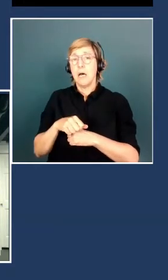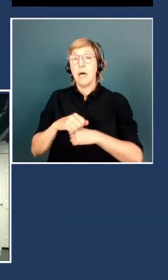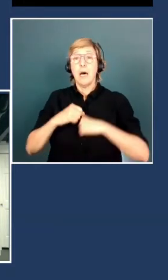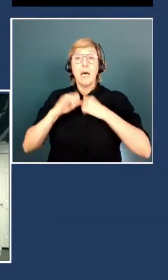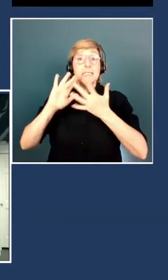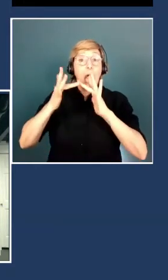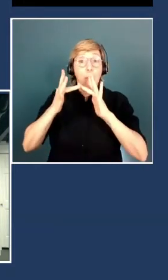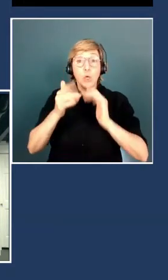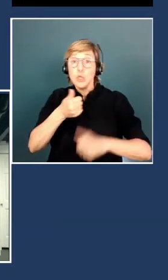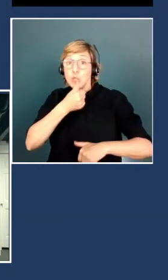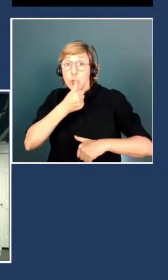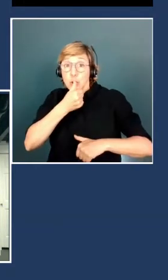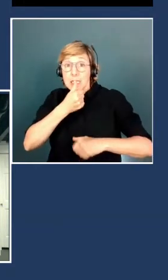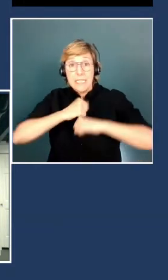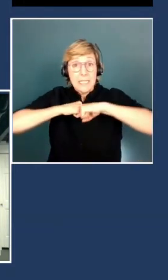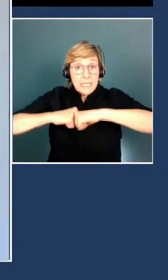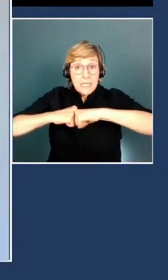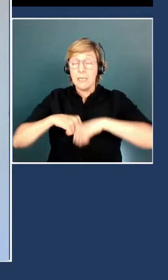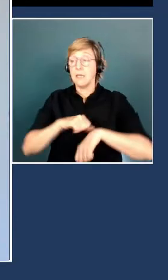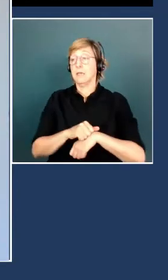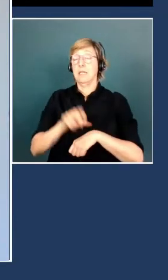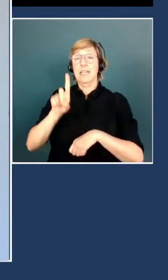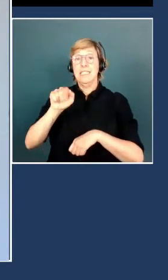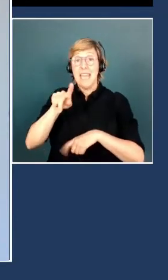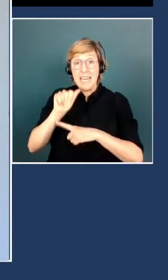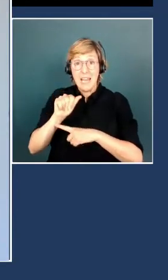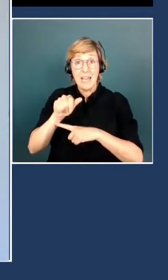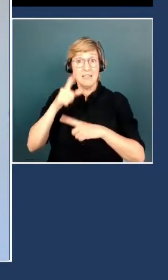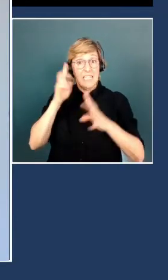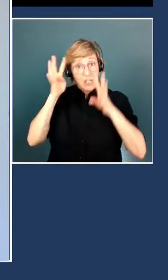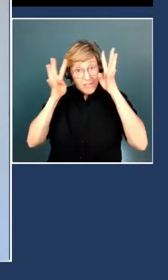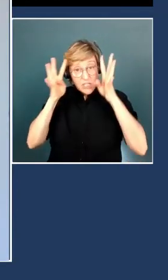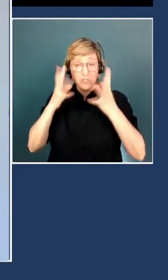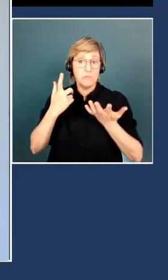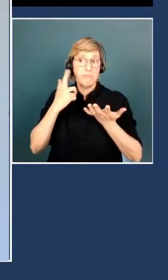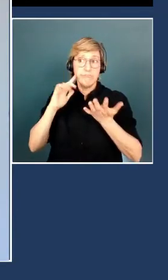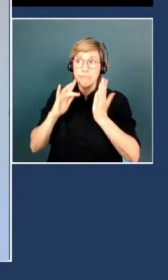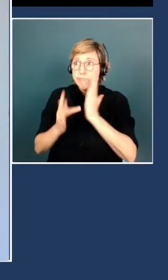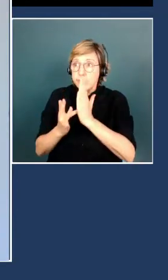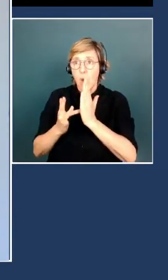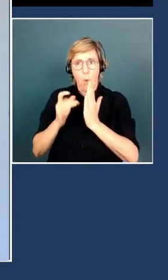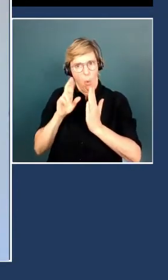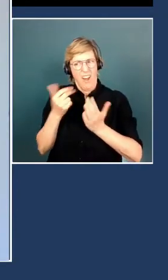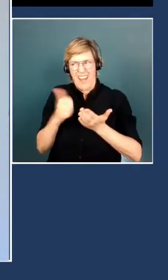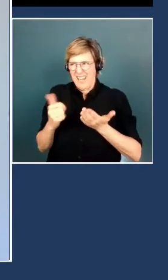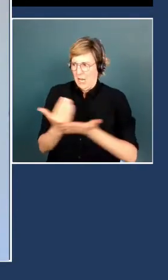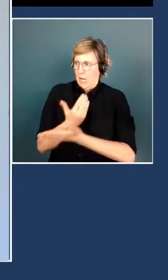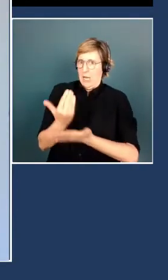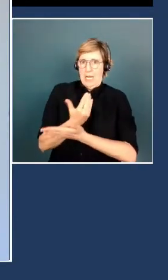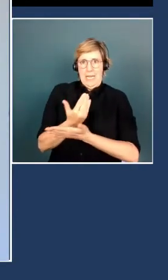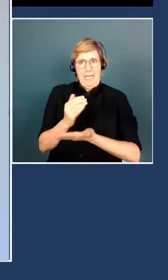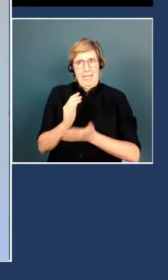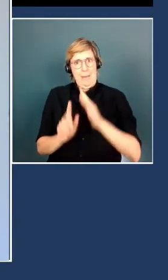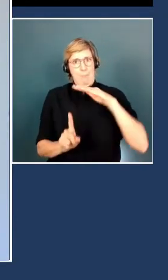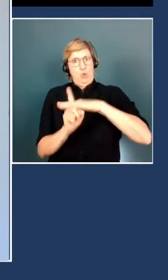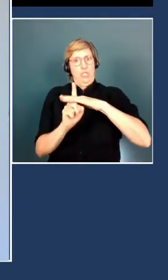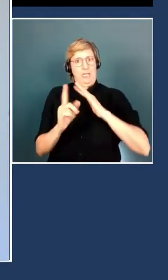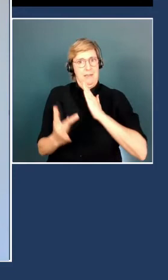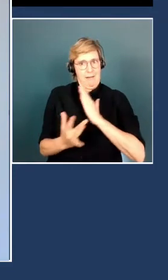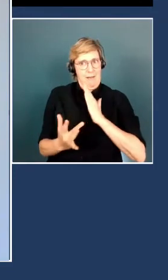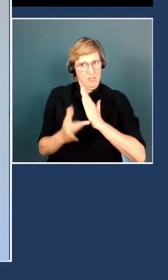data integration, data visualization, and any emerging technologies are the areas of focus for